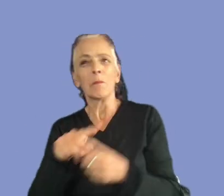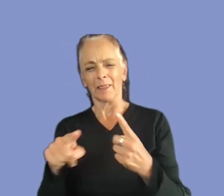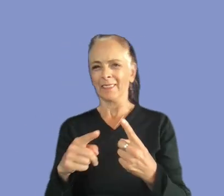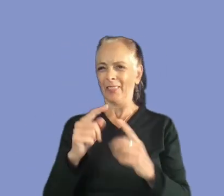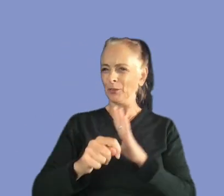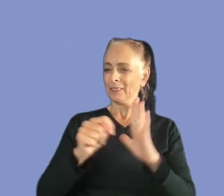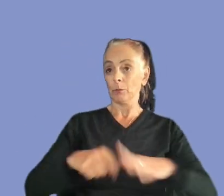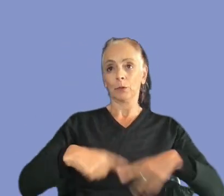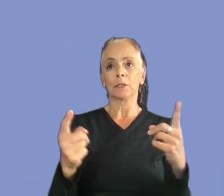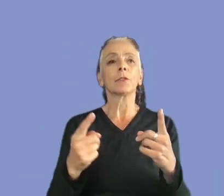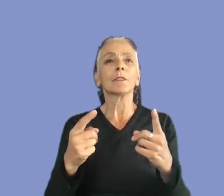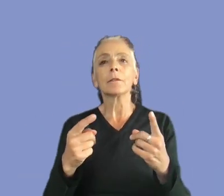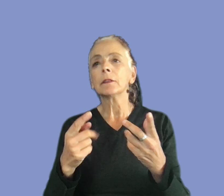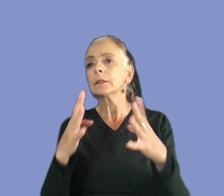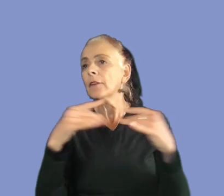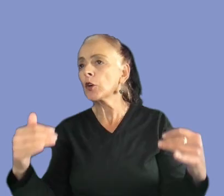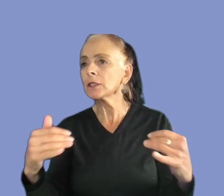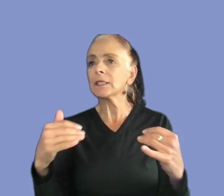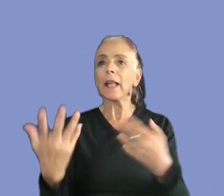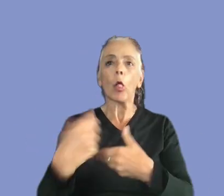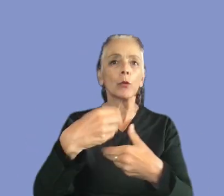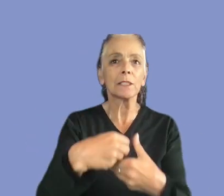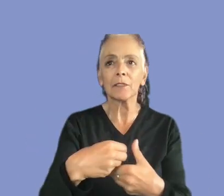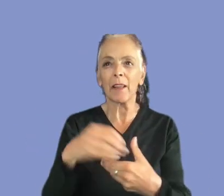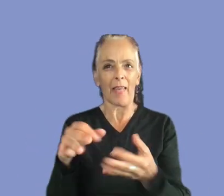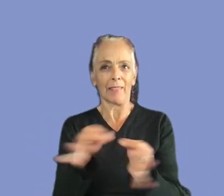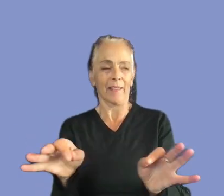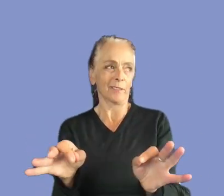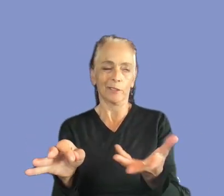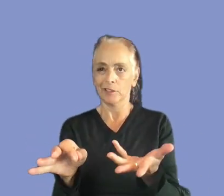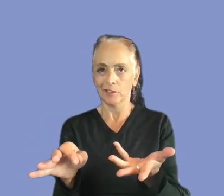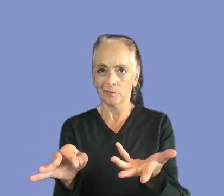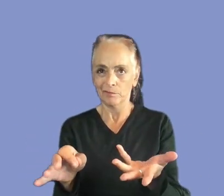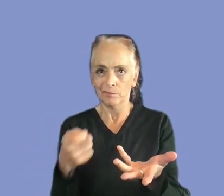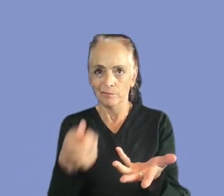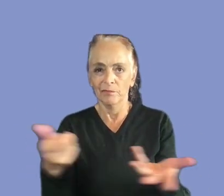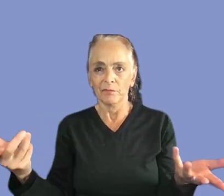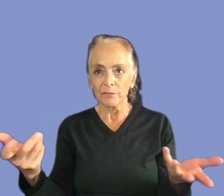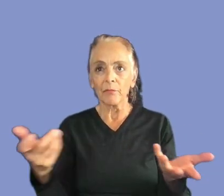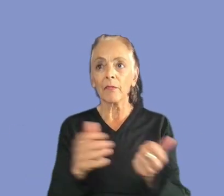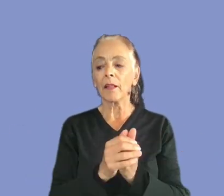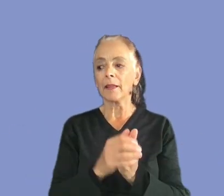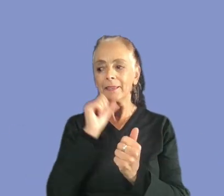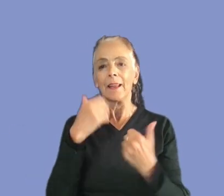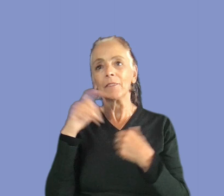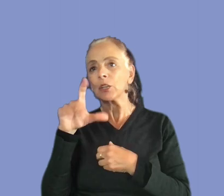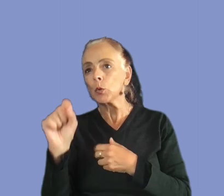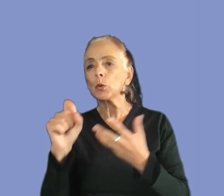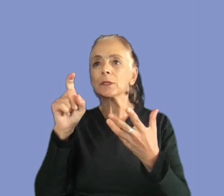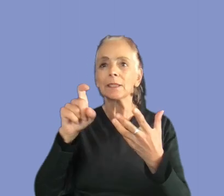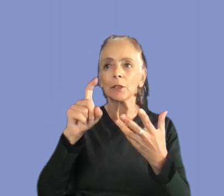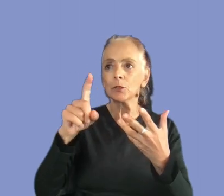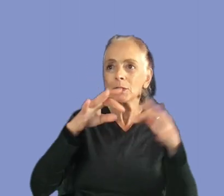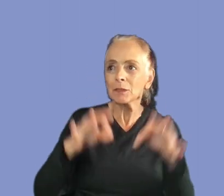and diversity was still in its infancy. I didn't have the tools or the vocabulary that were necessary to explain to others the impact